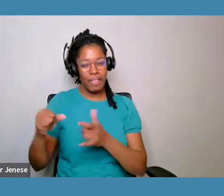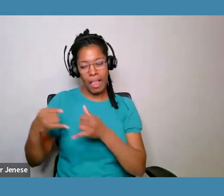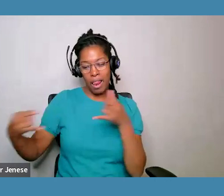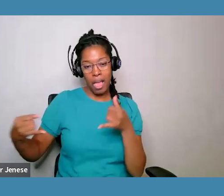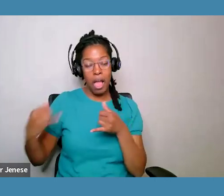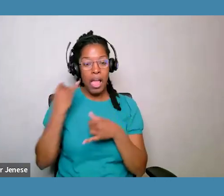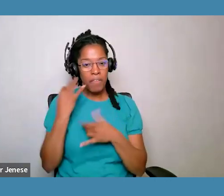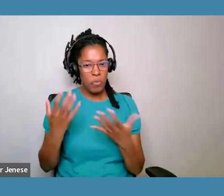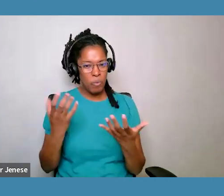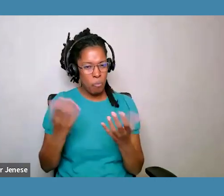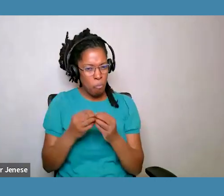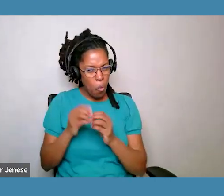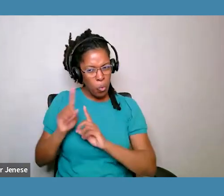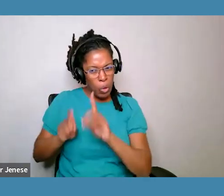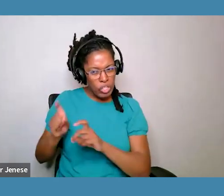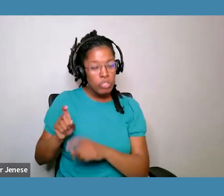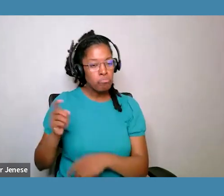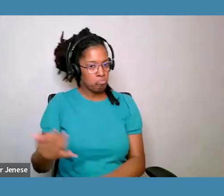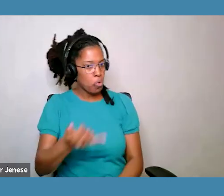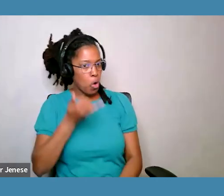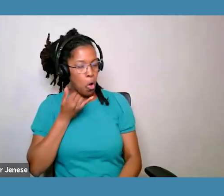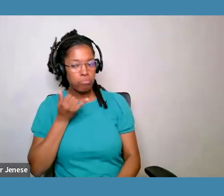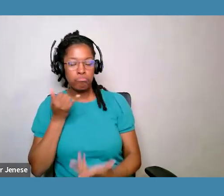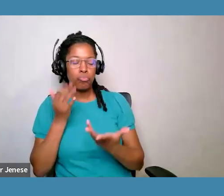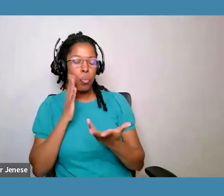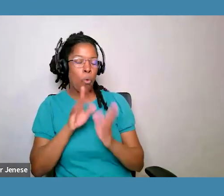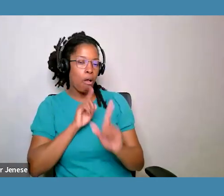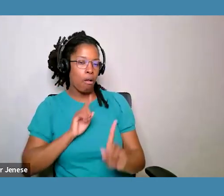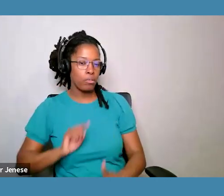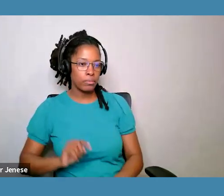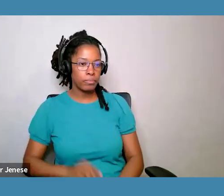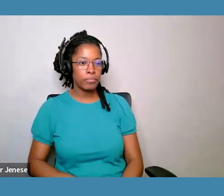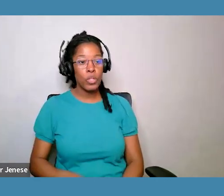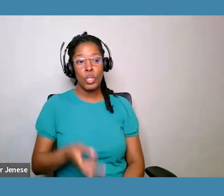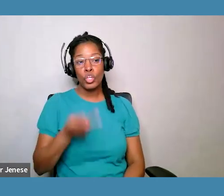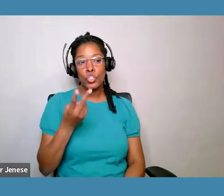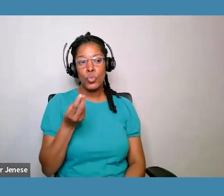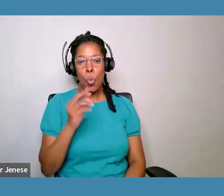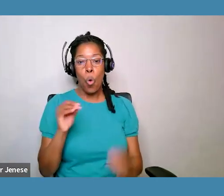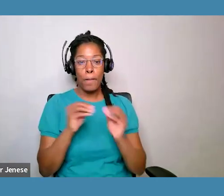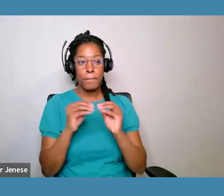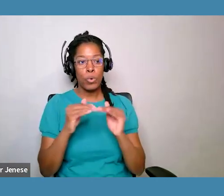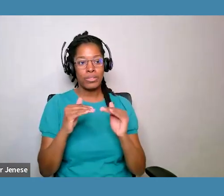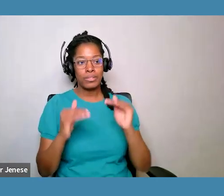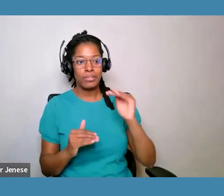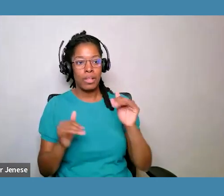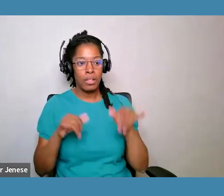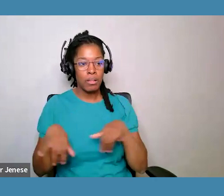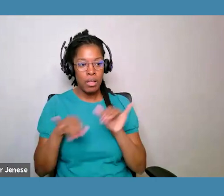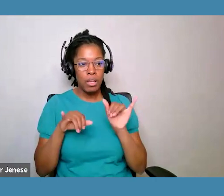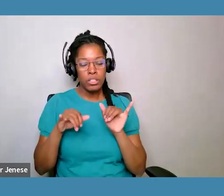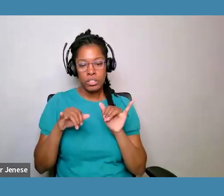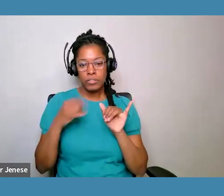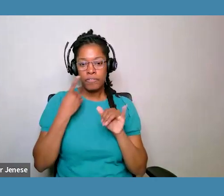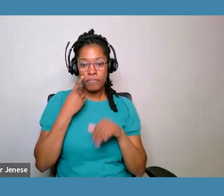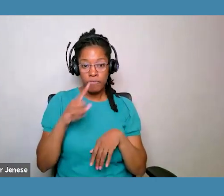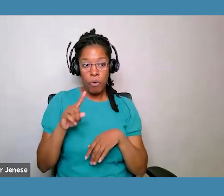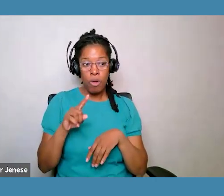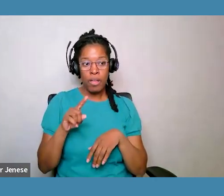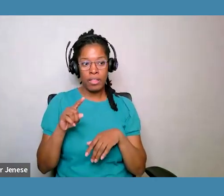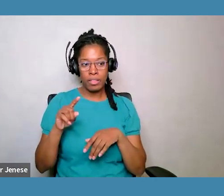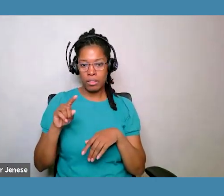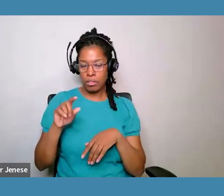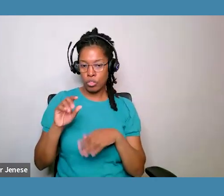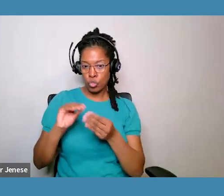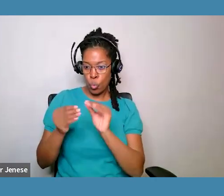it. And when they say 2 or more standard deviations from the mean score, yada, yada, all that